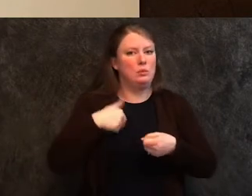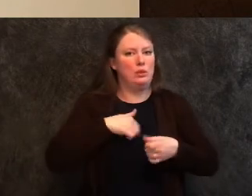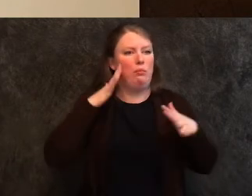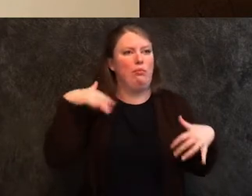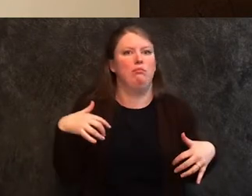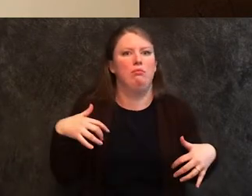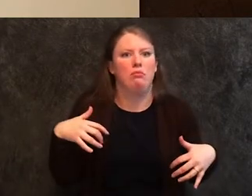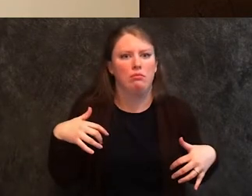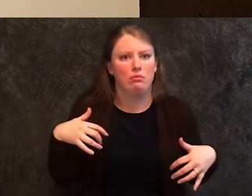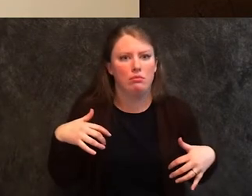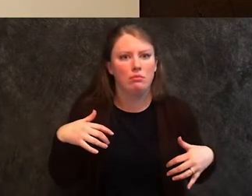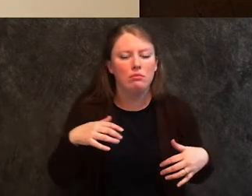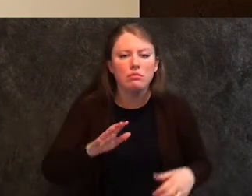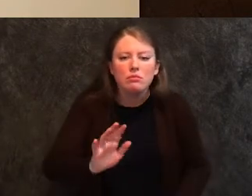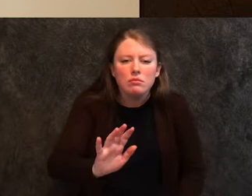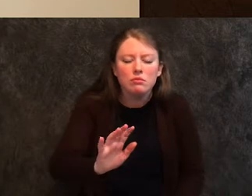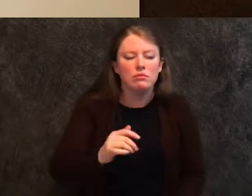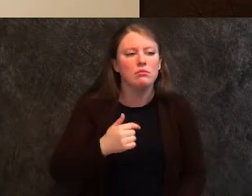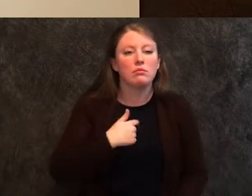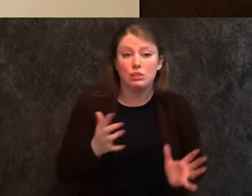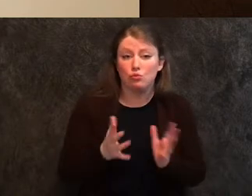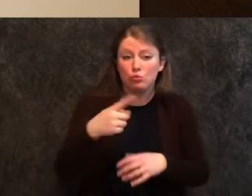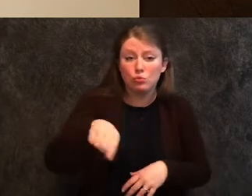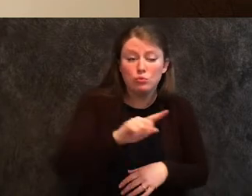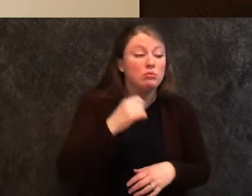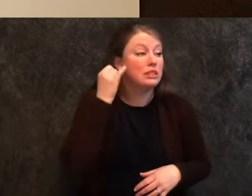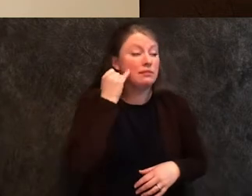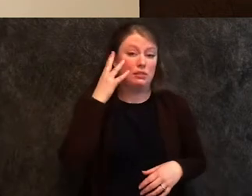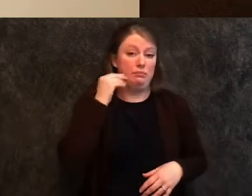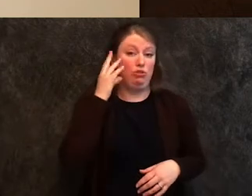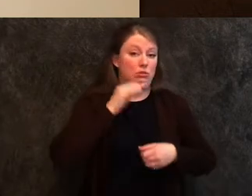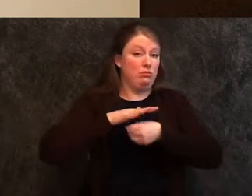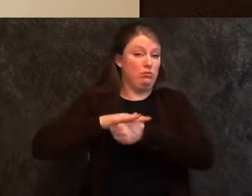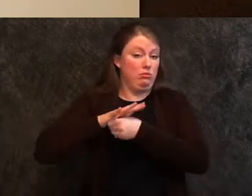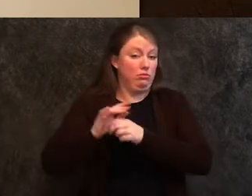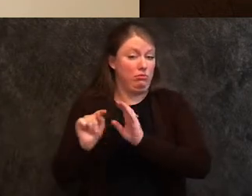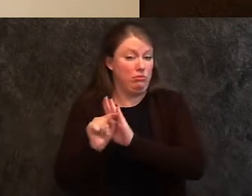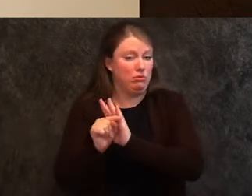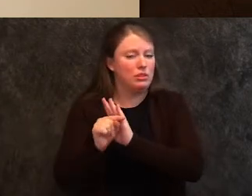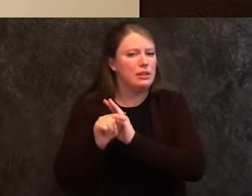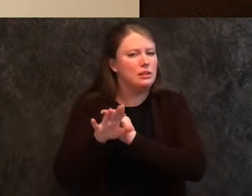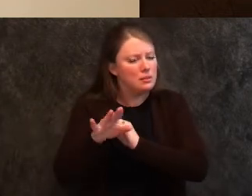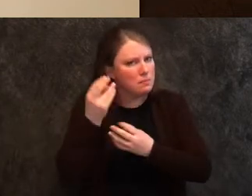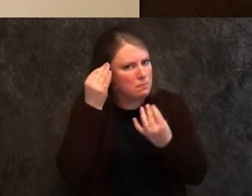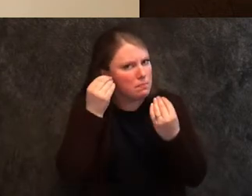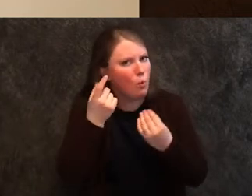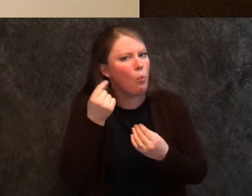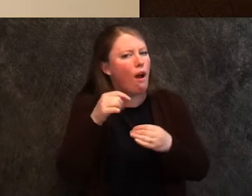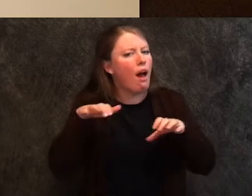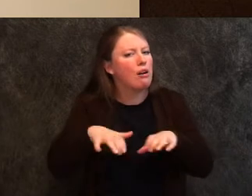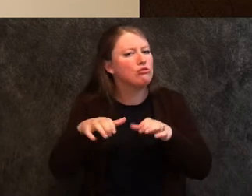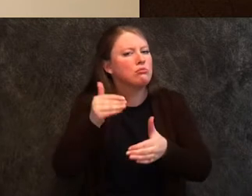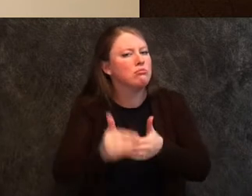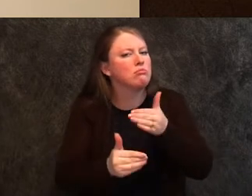nothing. But my encouragement for you today would be, what are your action steps that the Lord may be challenging you with today? What are the